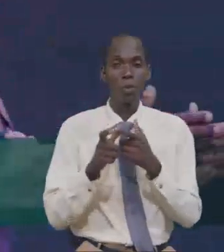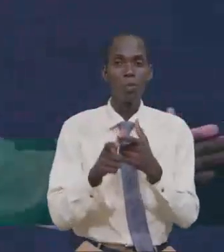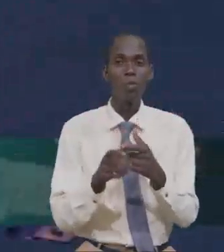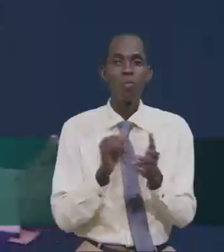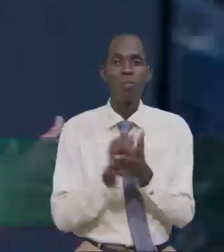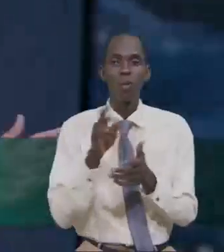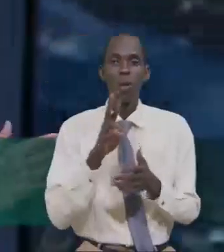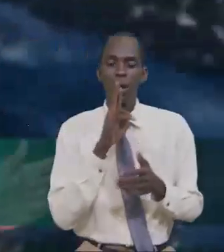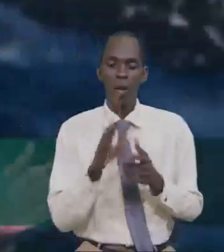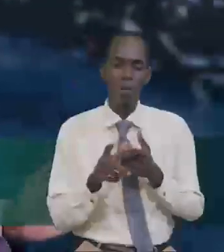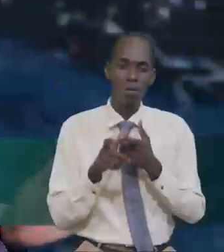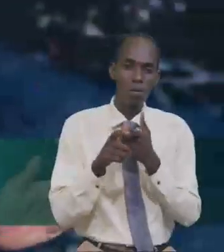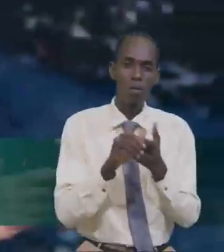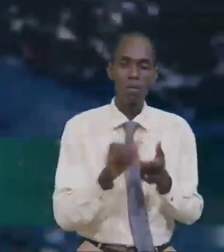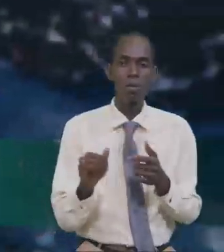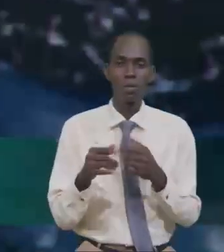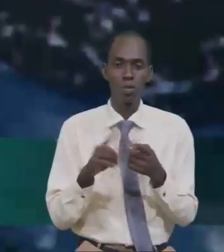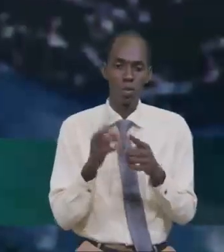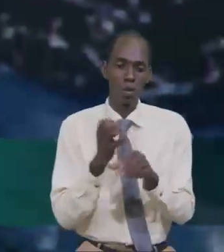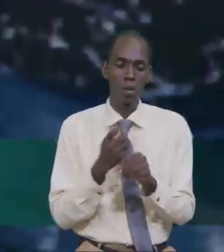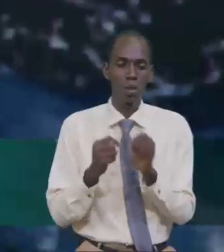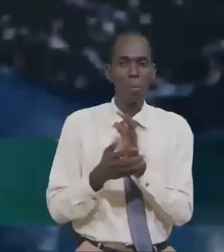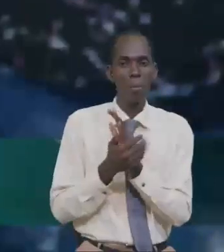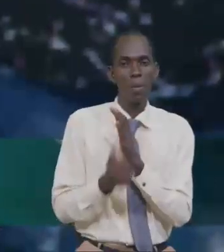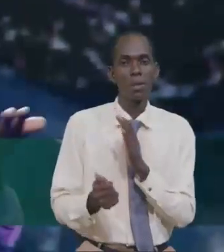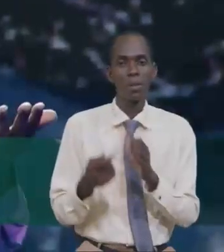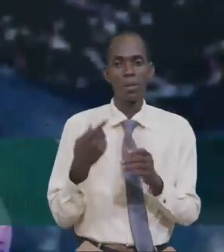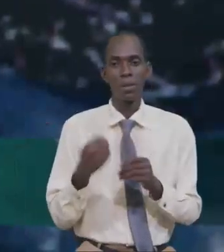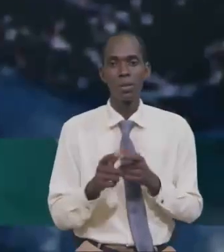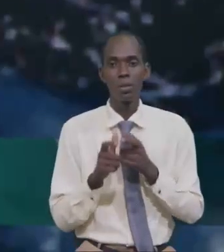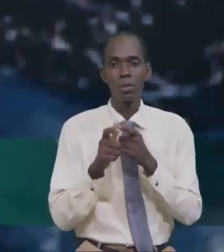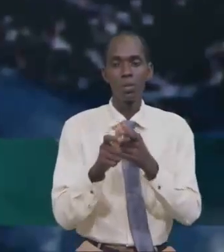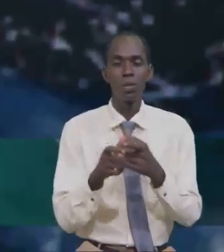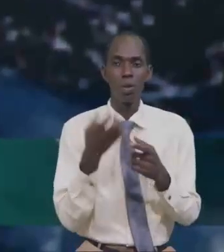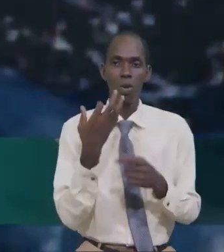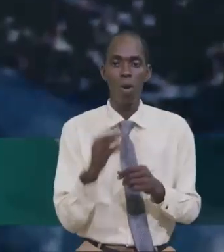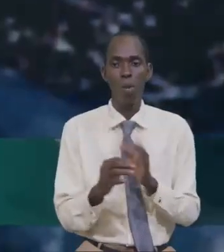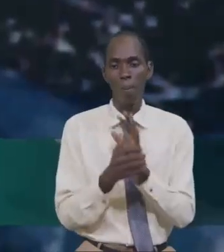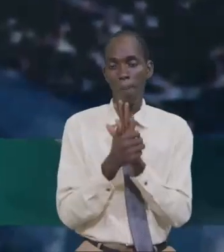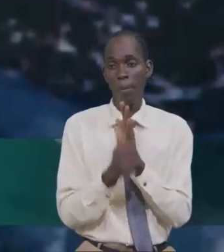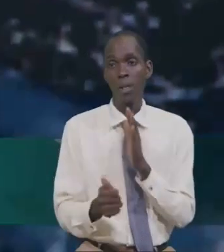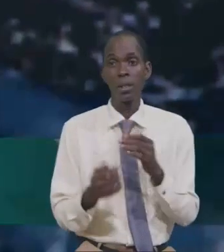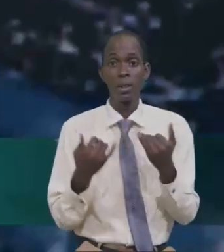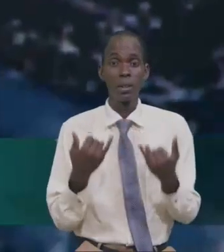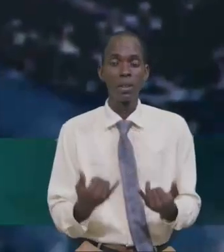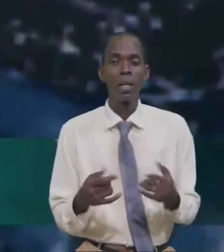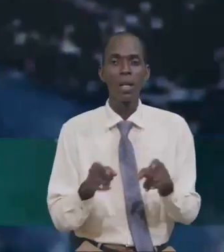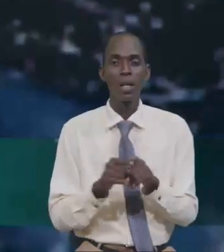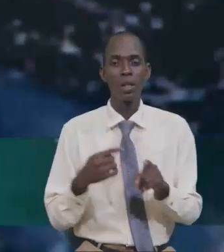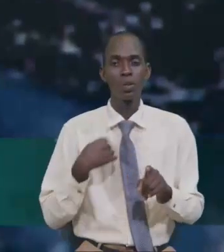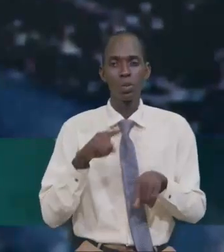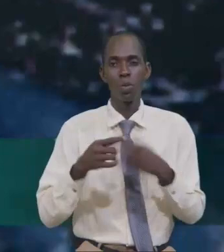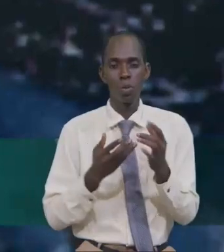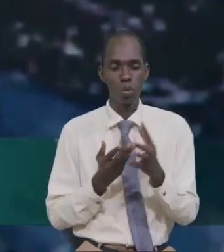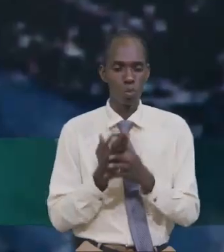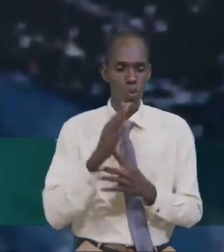go through all that, you might be starting at number one. Probably see some mediocrity. Don't let that discourage